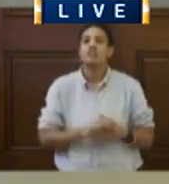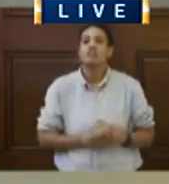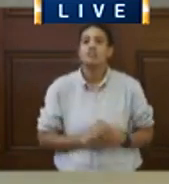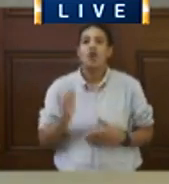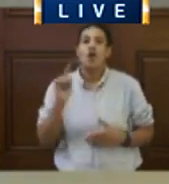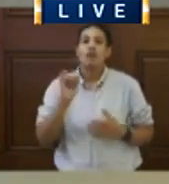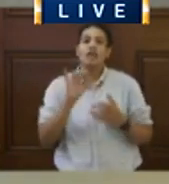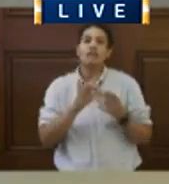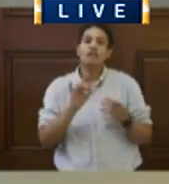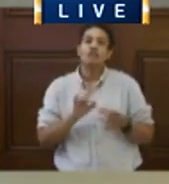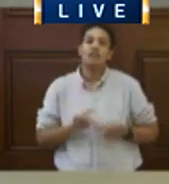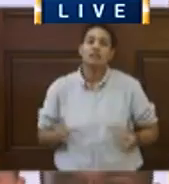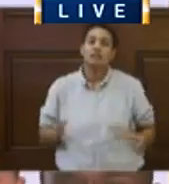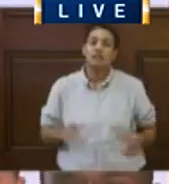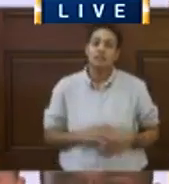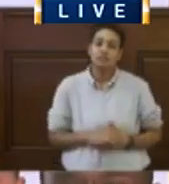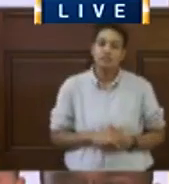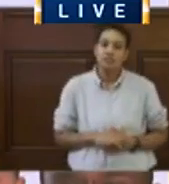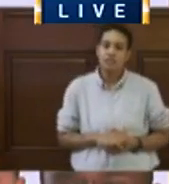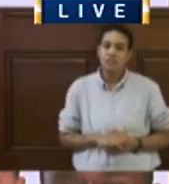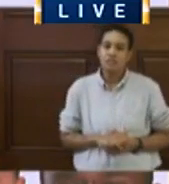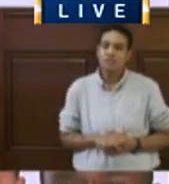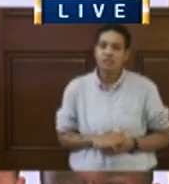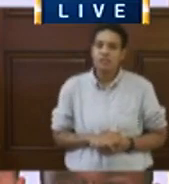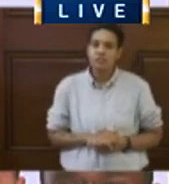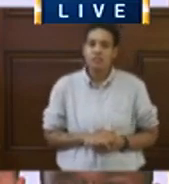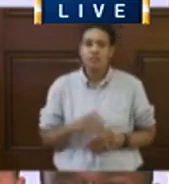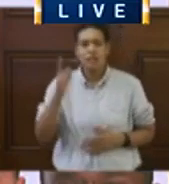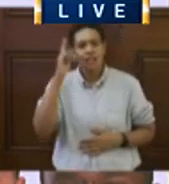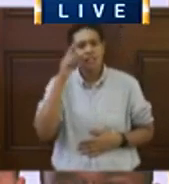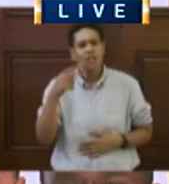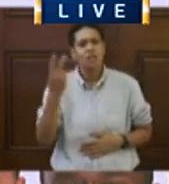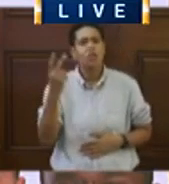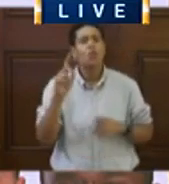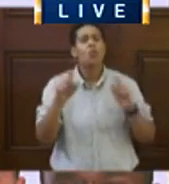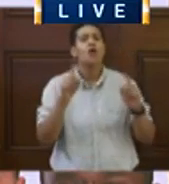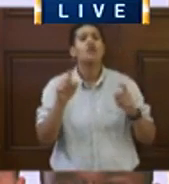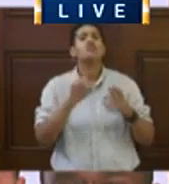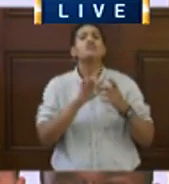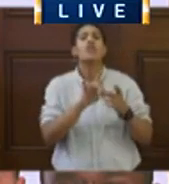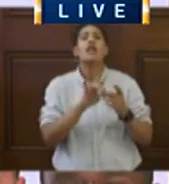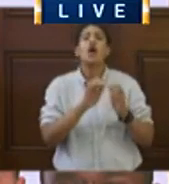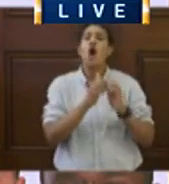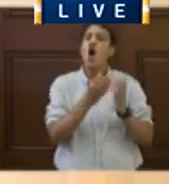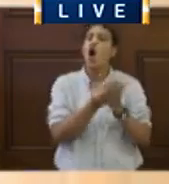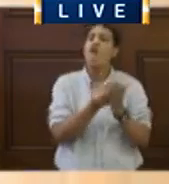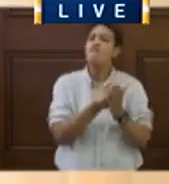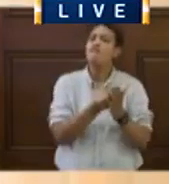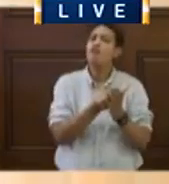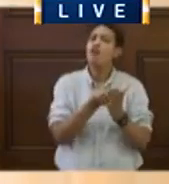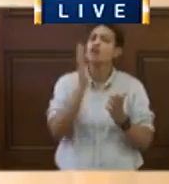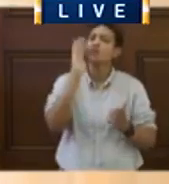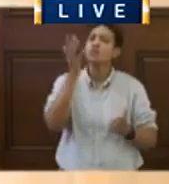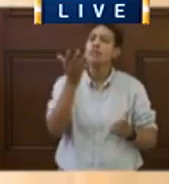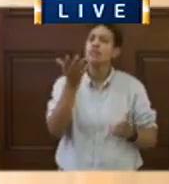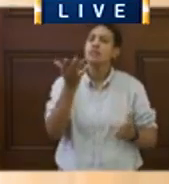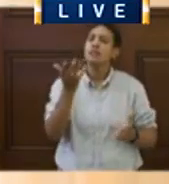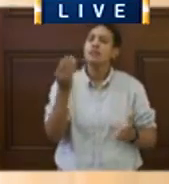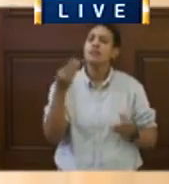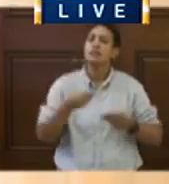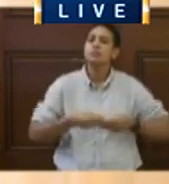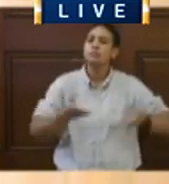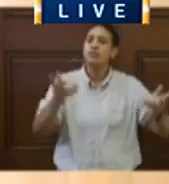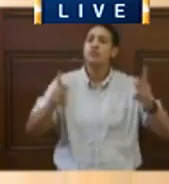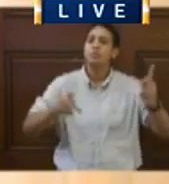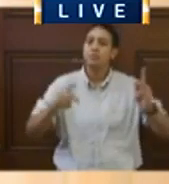Right. Thank you so much, Mr. Wignall. You had, I think, 2 questions concerning how funds will get to the hands of persons intended.